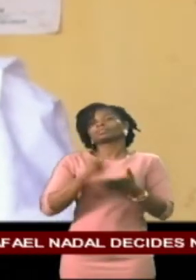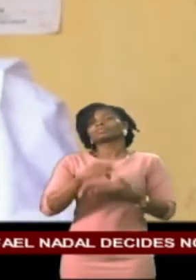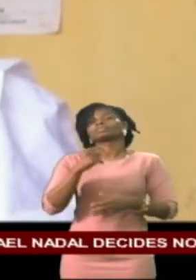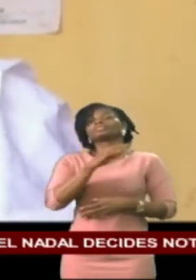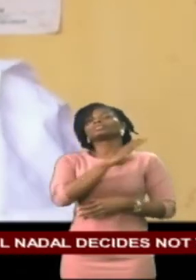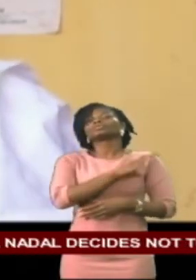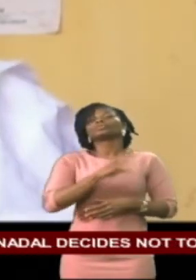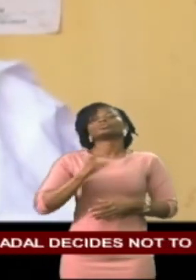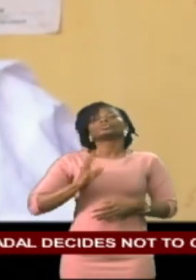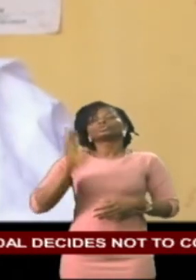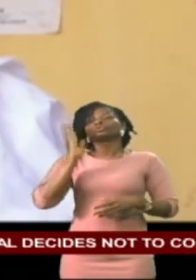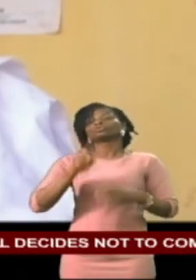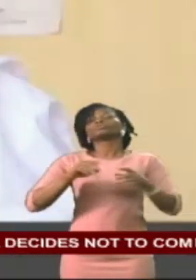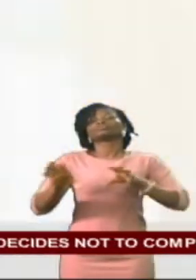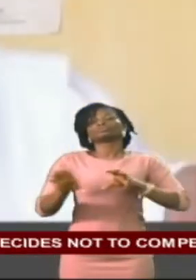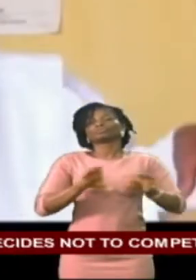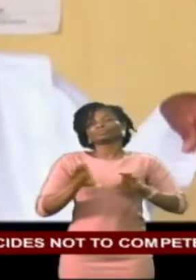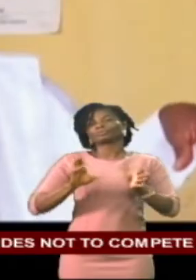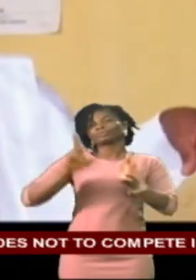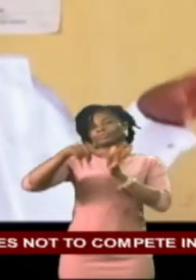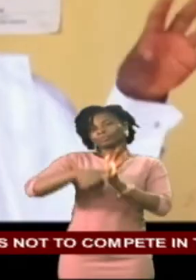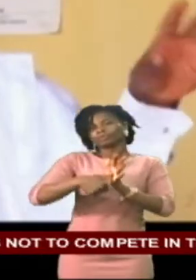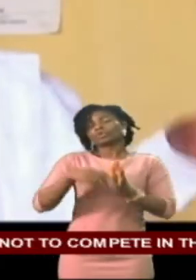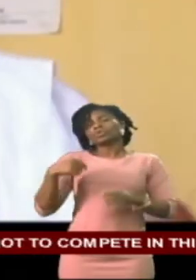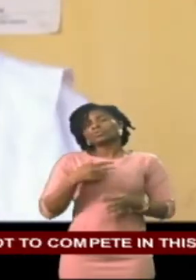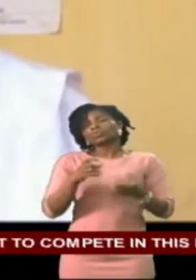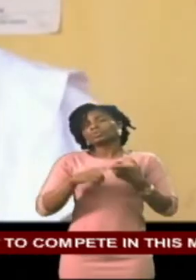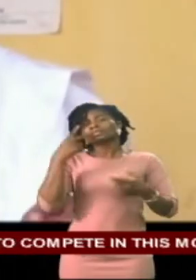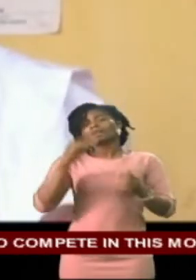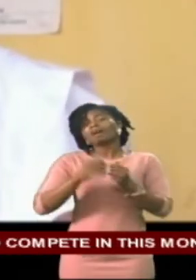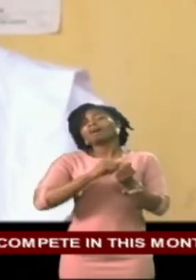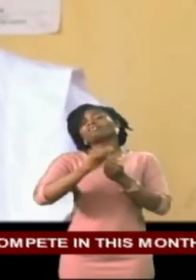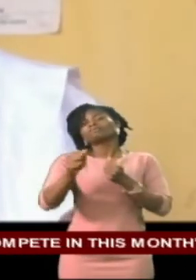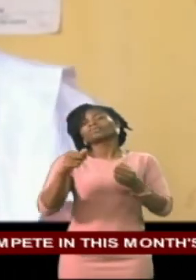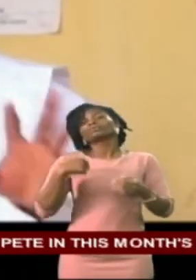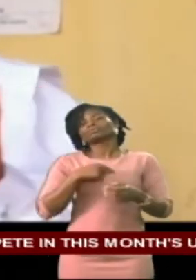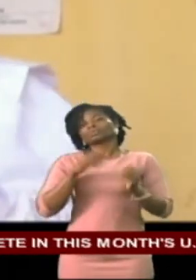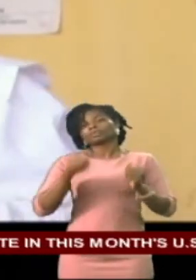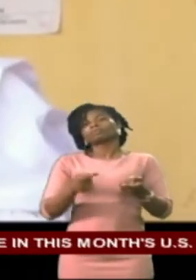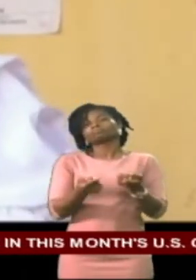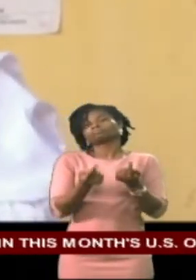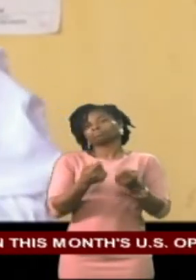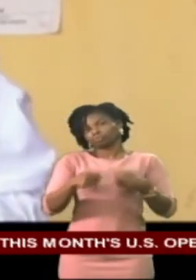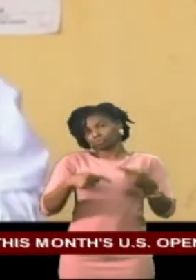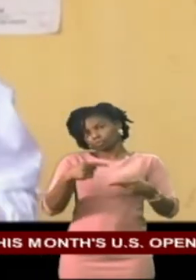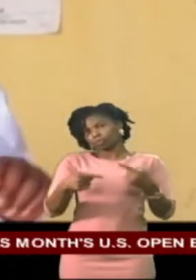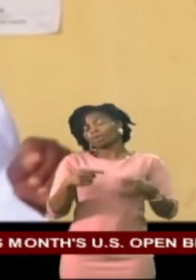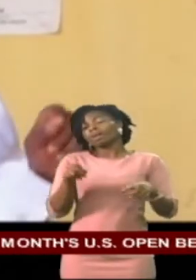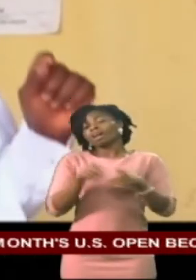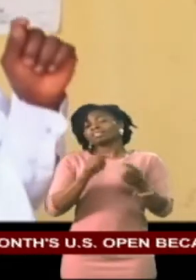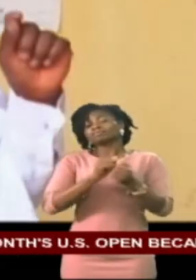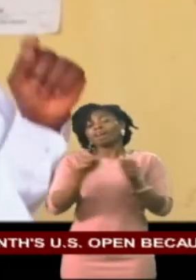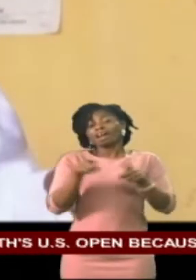to conduct. We want to see how far we have gone. As far as the headquarters is